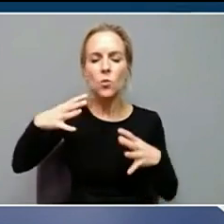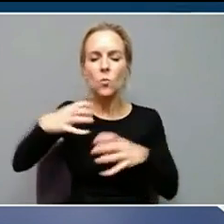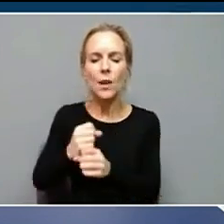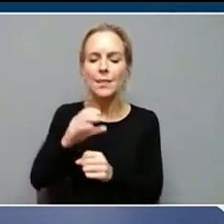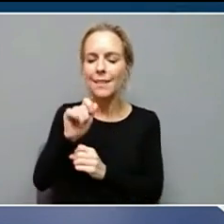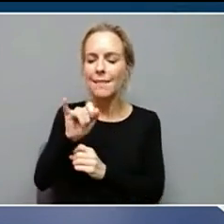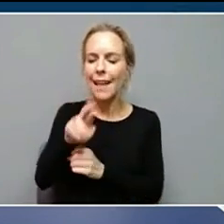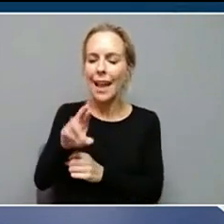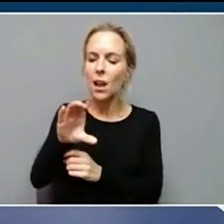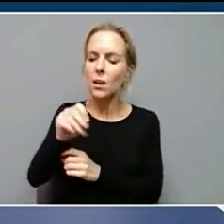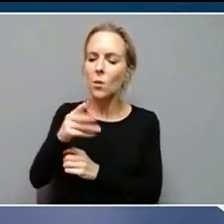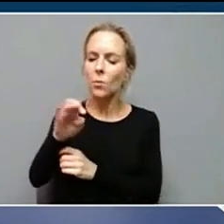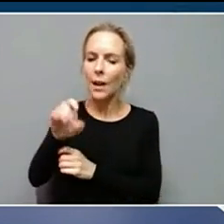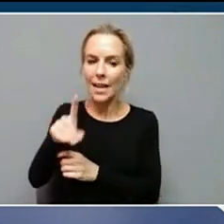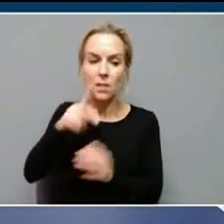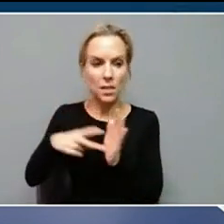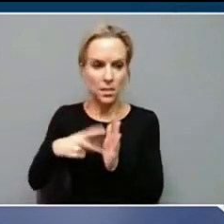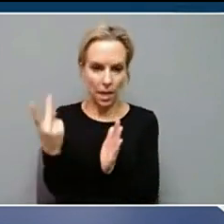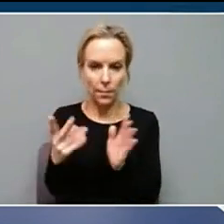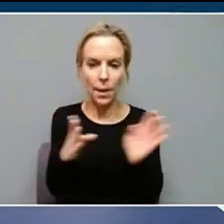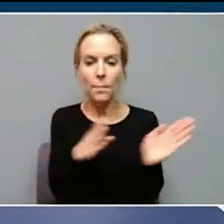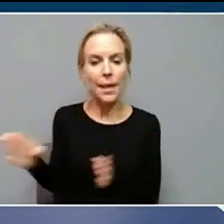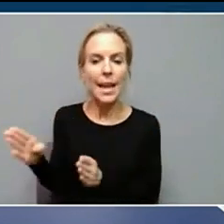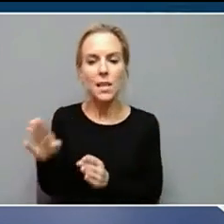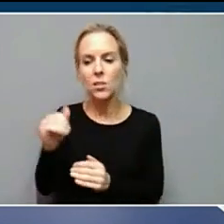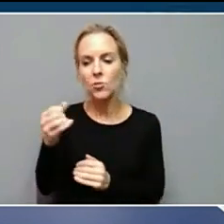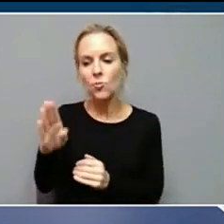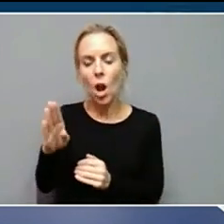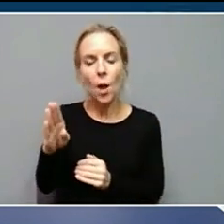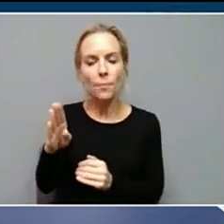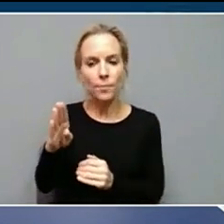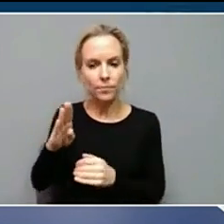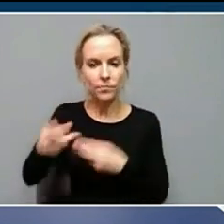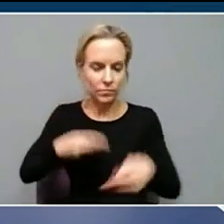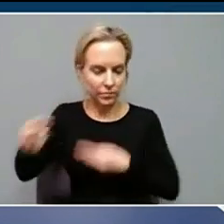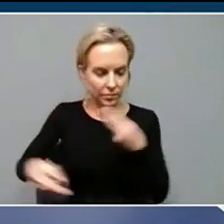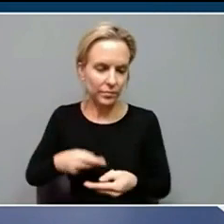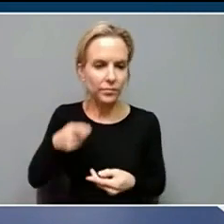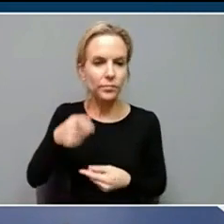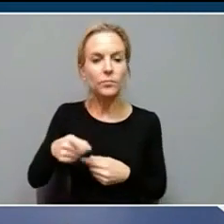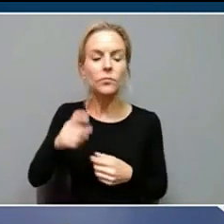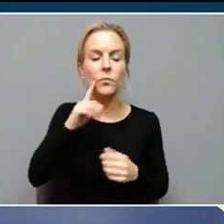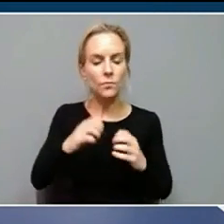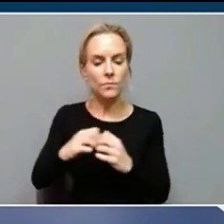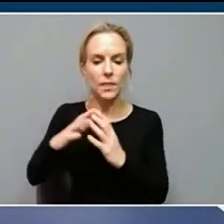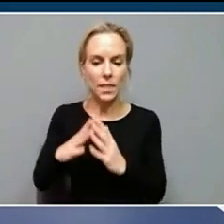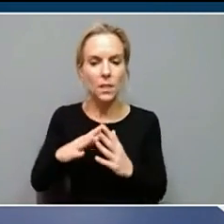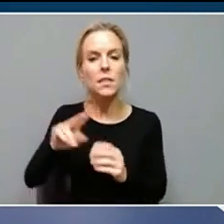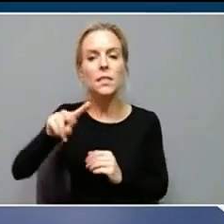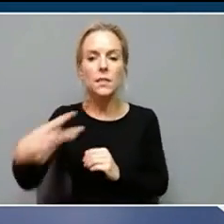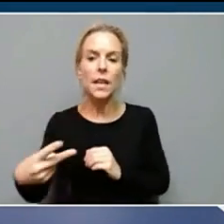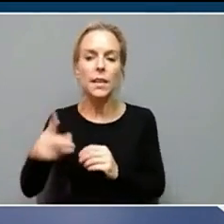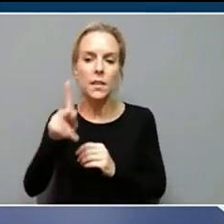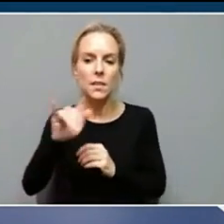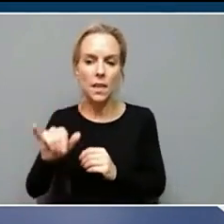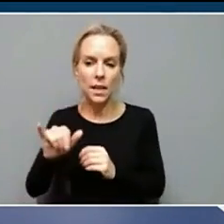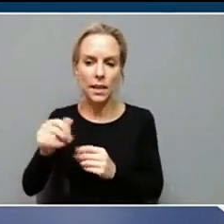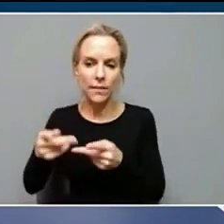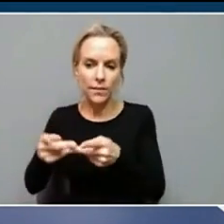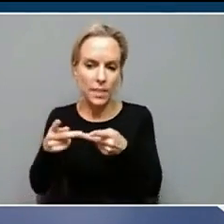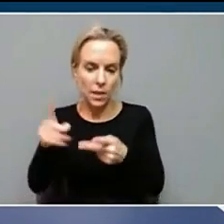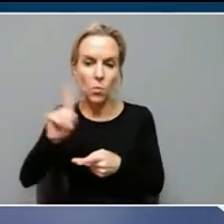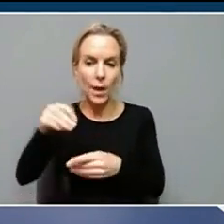County, doubling the planned job creation there. Chapin is also locating a second Kentucky facility in Danville,